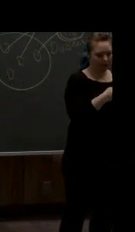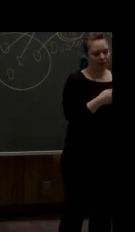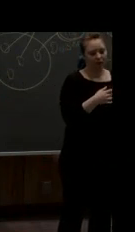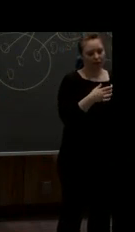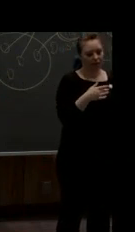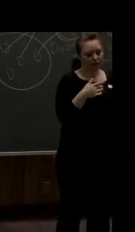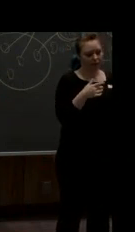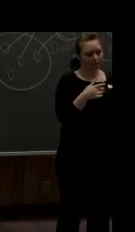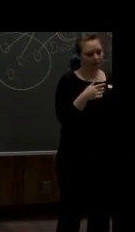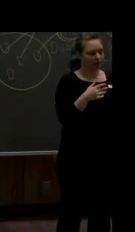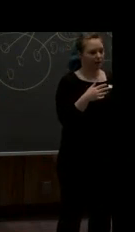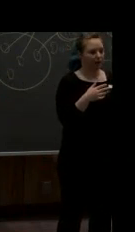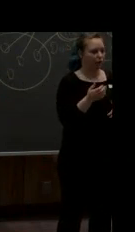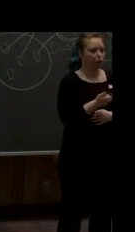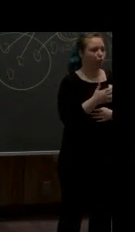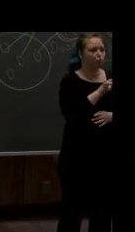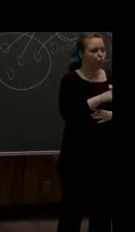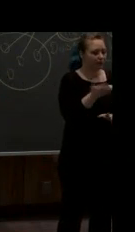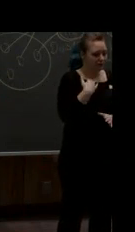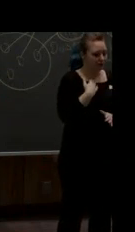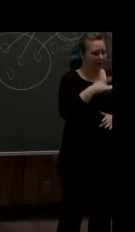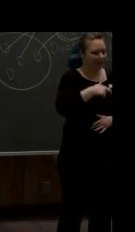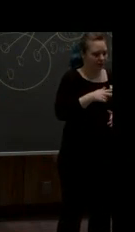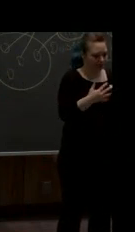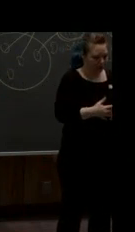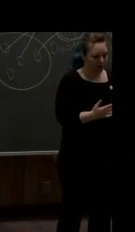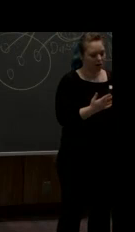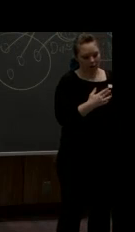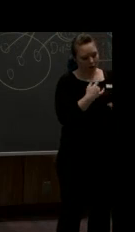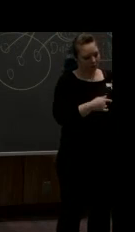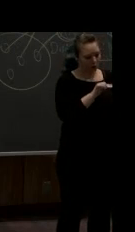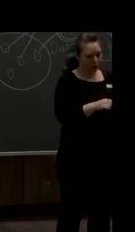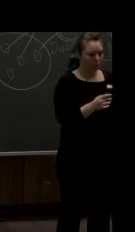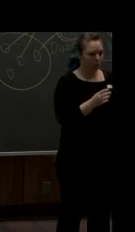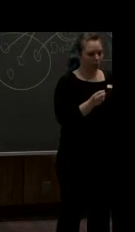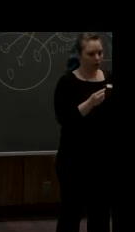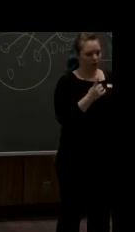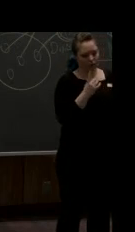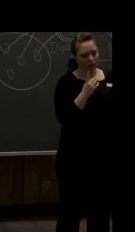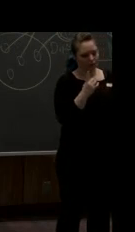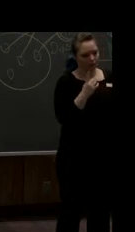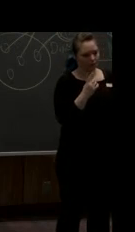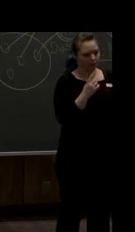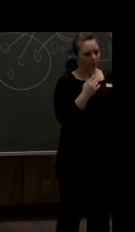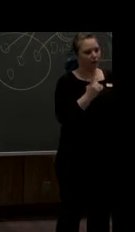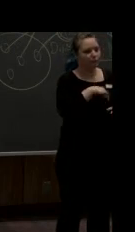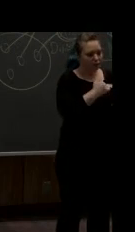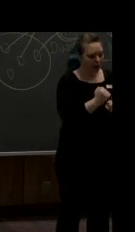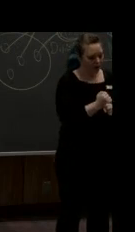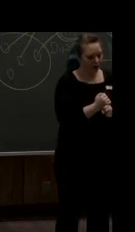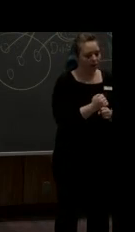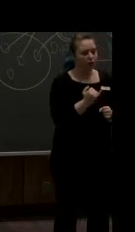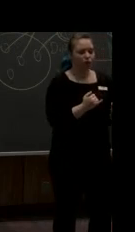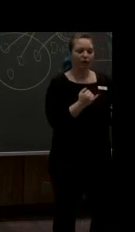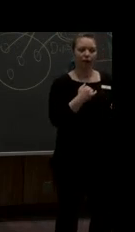company a few weeks back and talked about how they felt about being a great place to work. And I was told that their